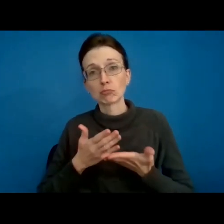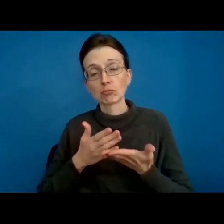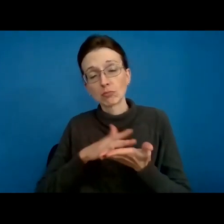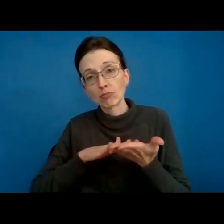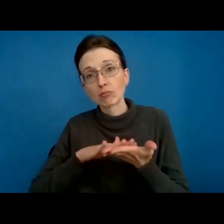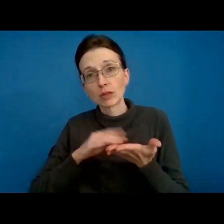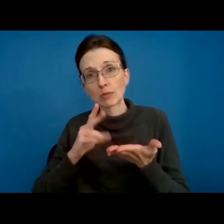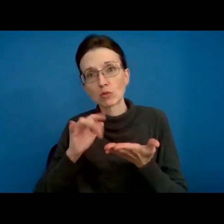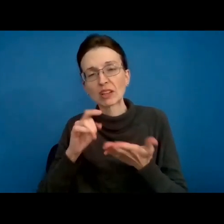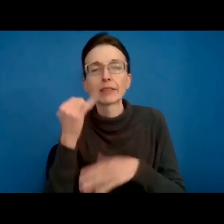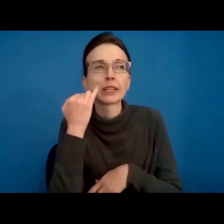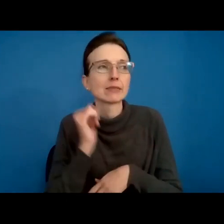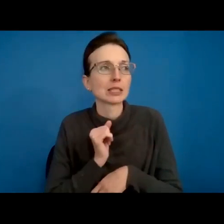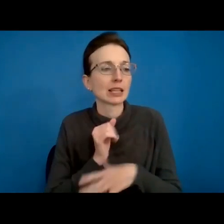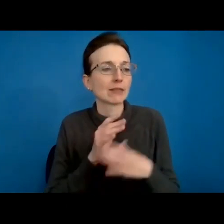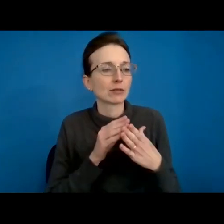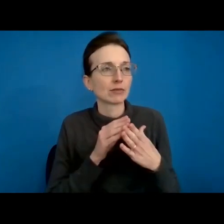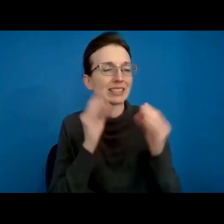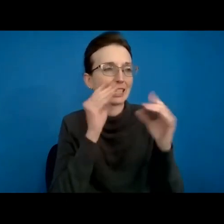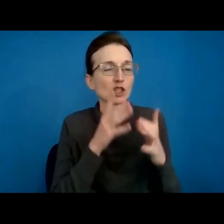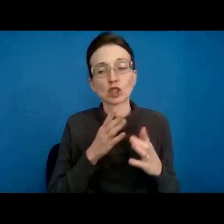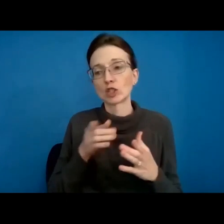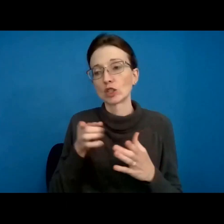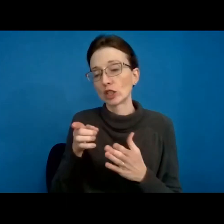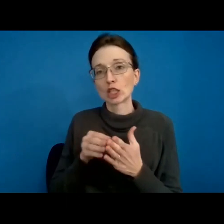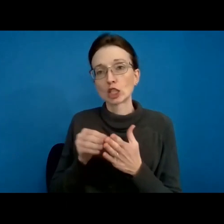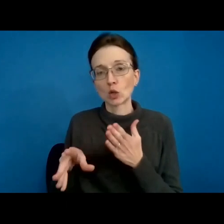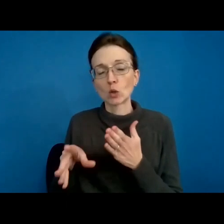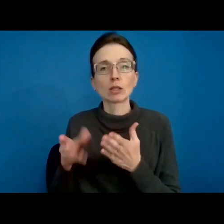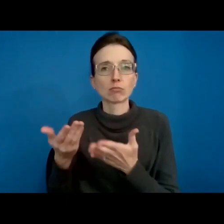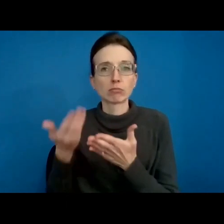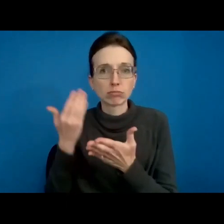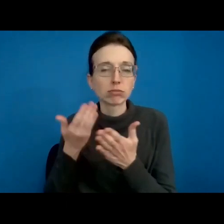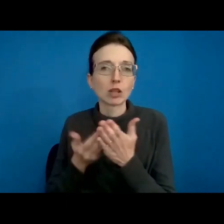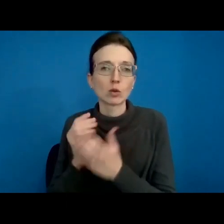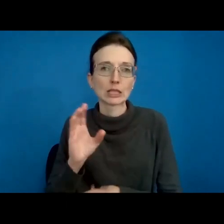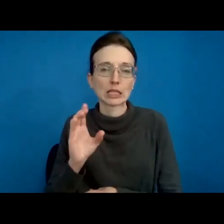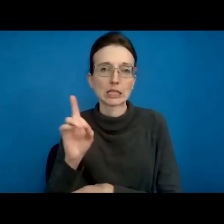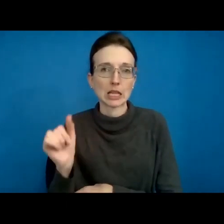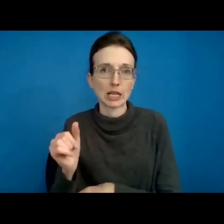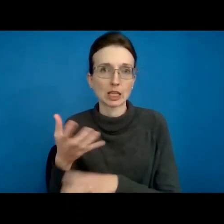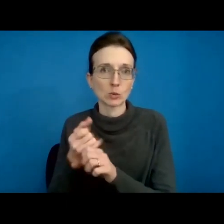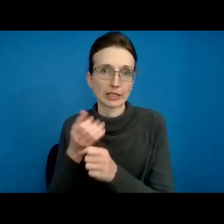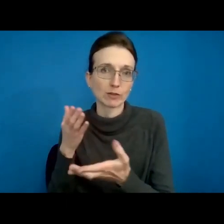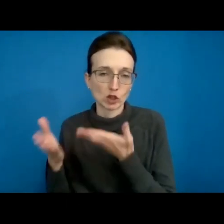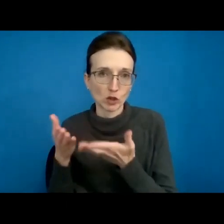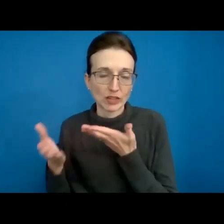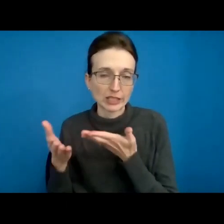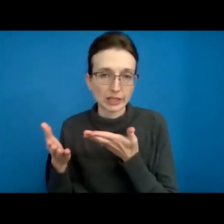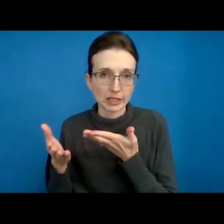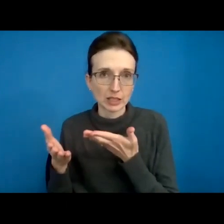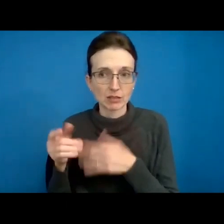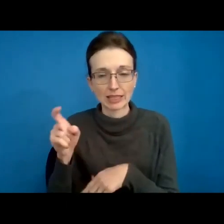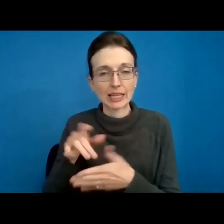I'm a teacher who has a student who is documented through the CDA to receive services and